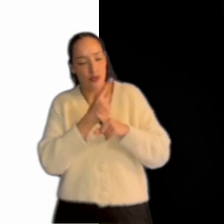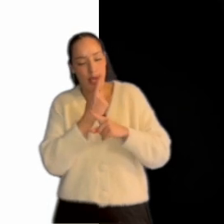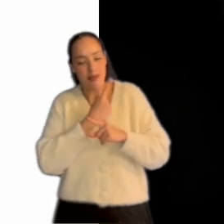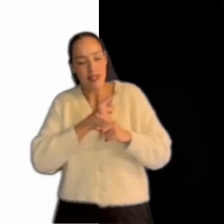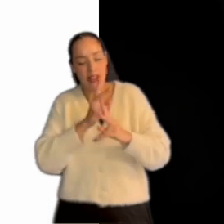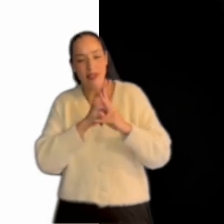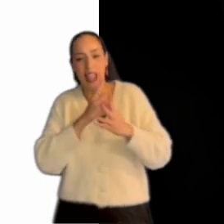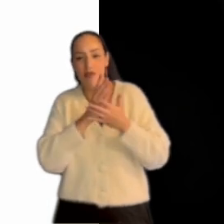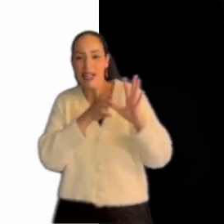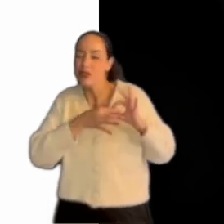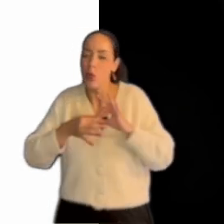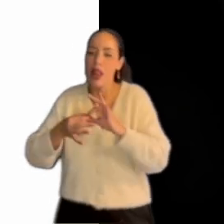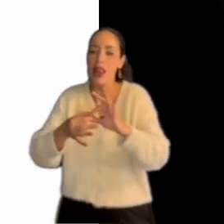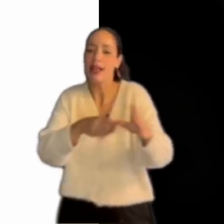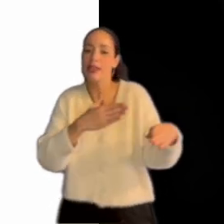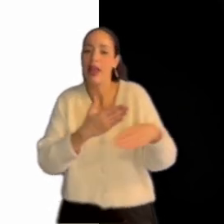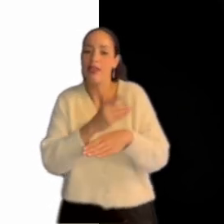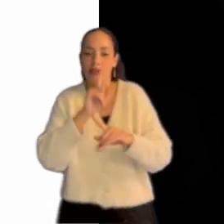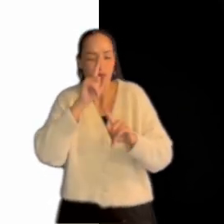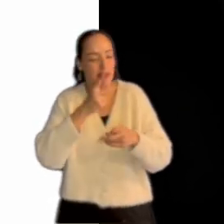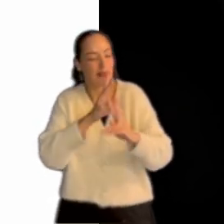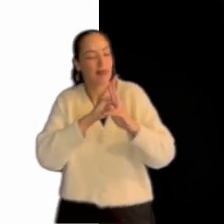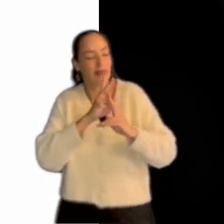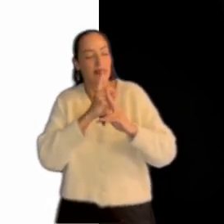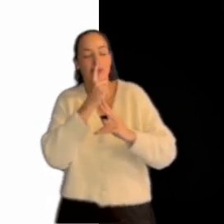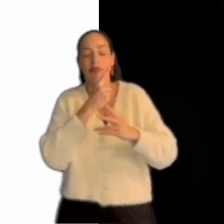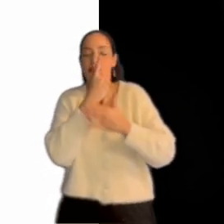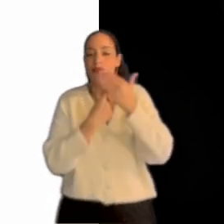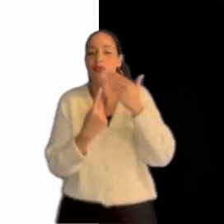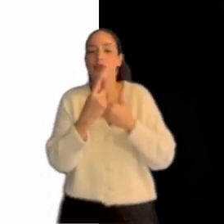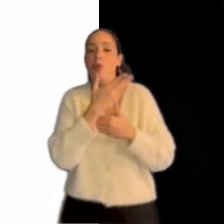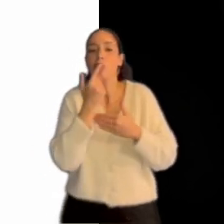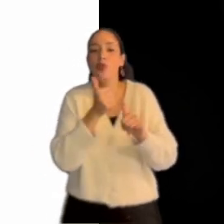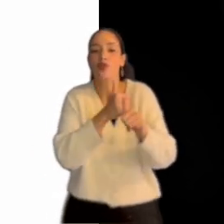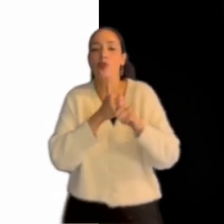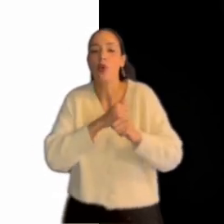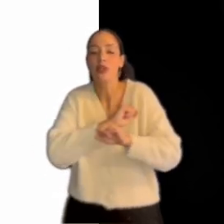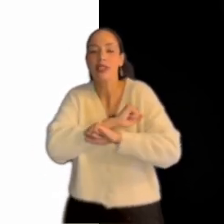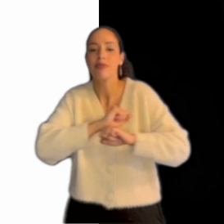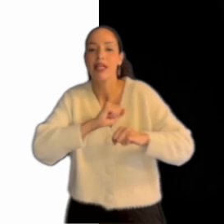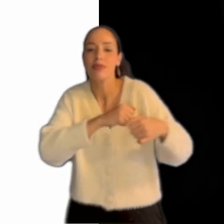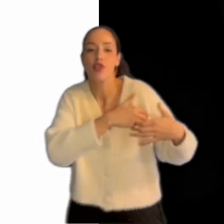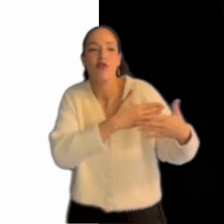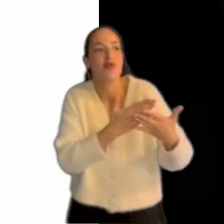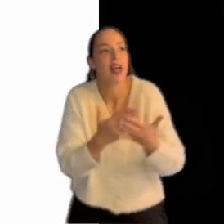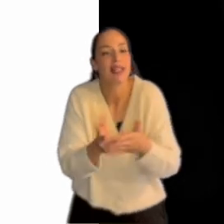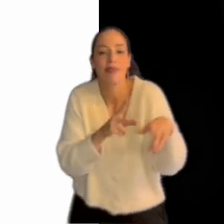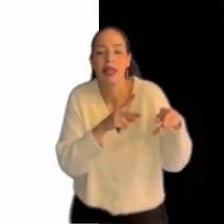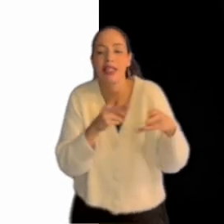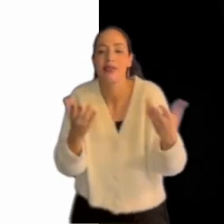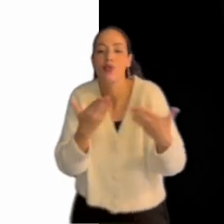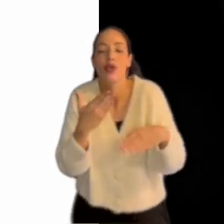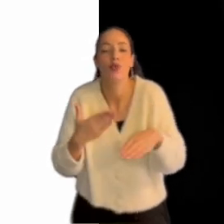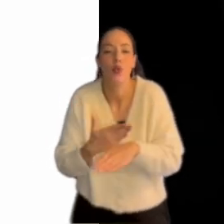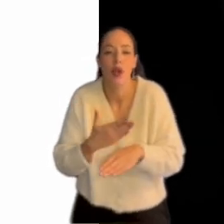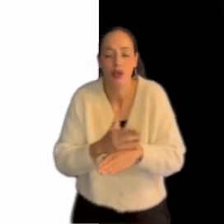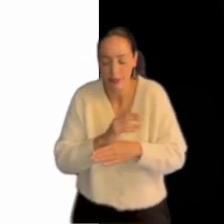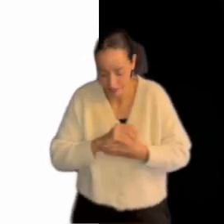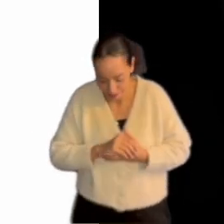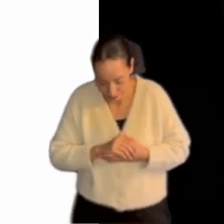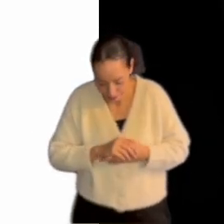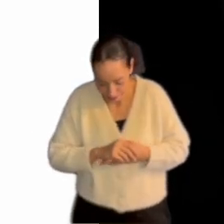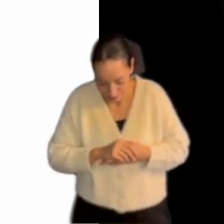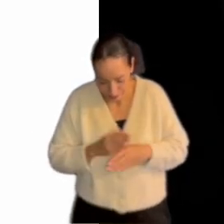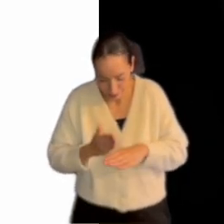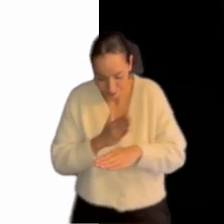space provided by the systems we work in. Whilst the previous chapter has drawn attention to the ways in which systems may in themselves be both